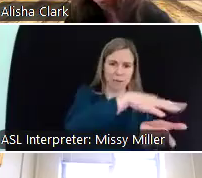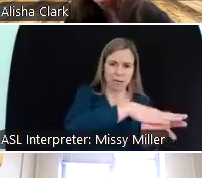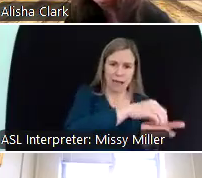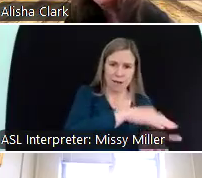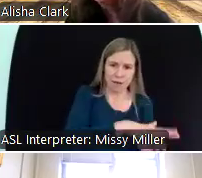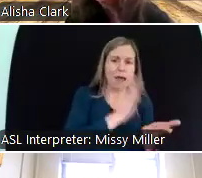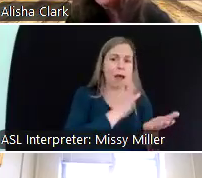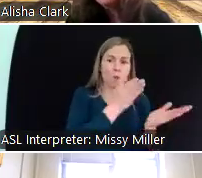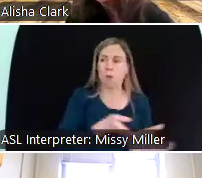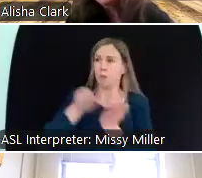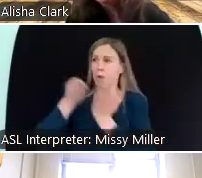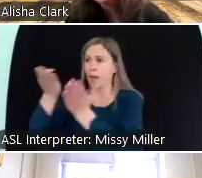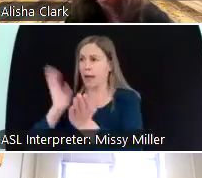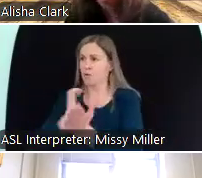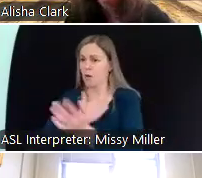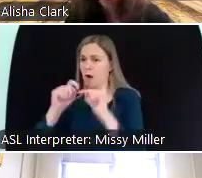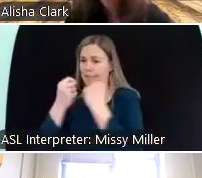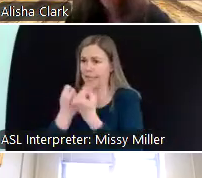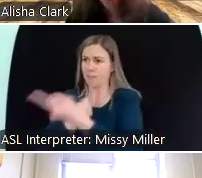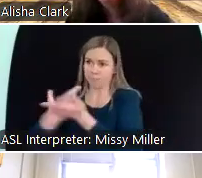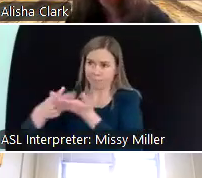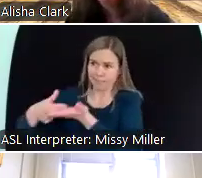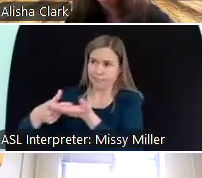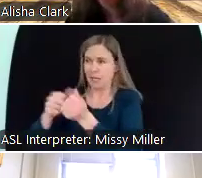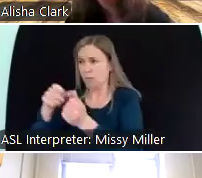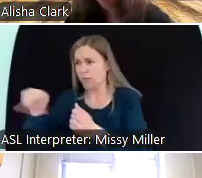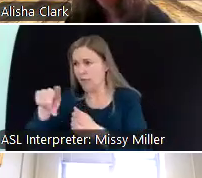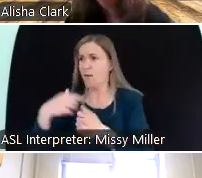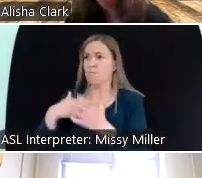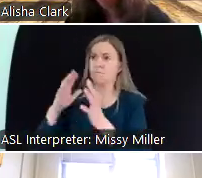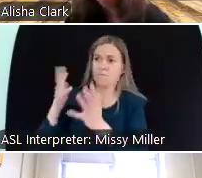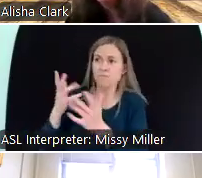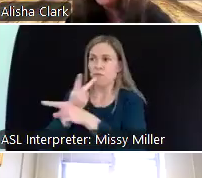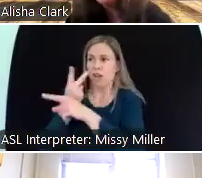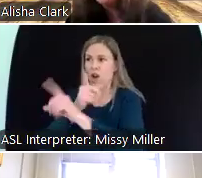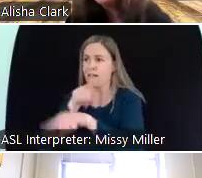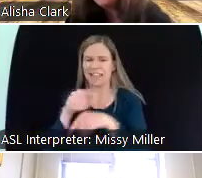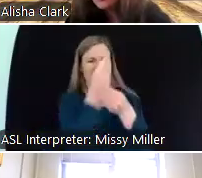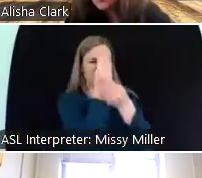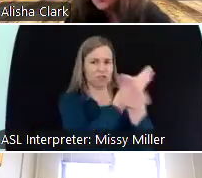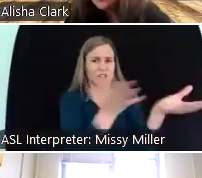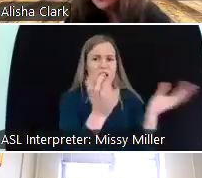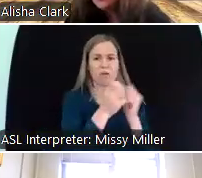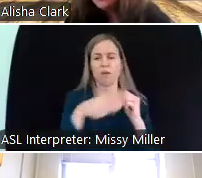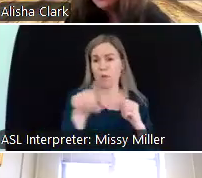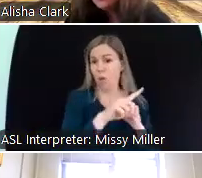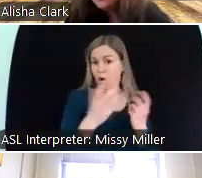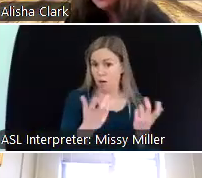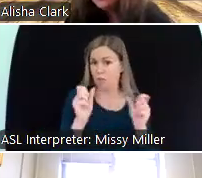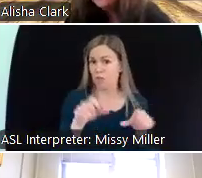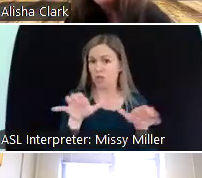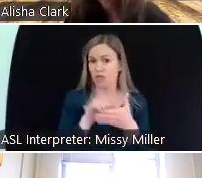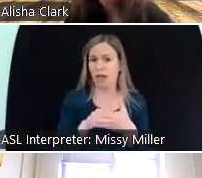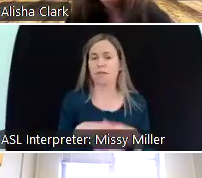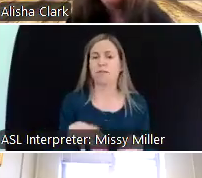the team who are subject matter experts and get an answer back out to you if we could share that with this group. We can do